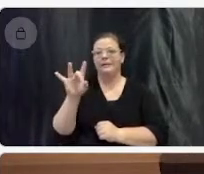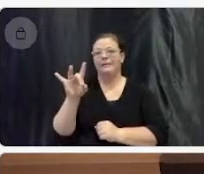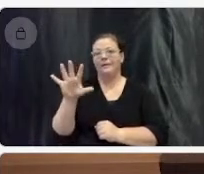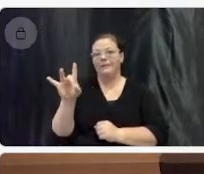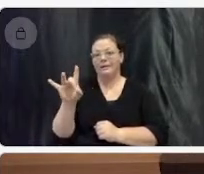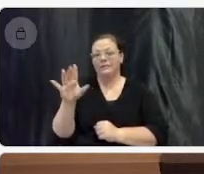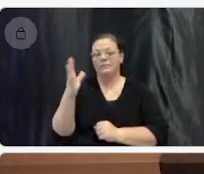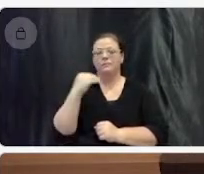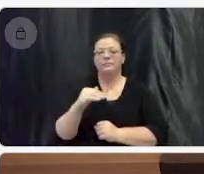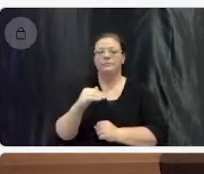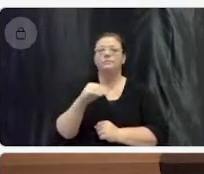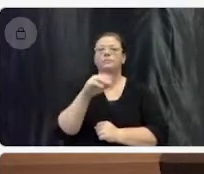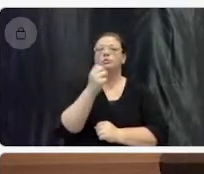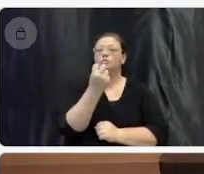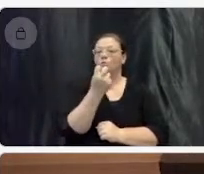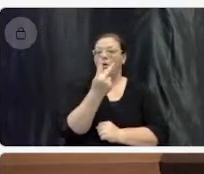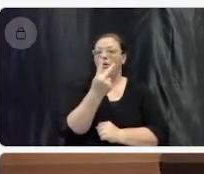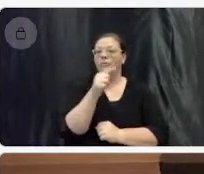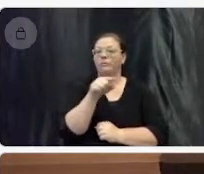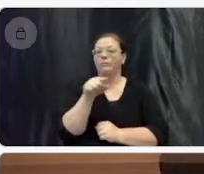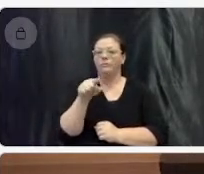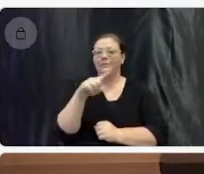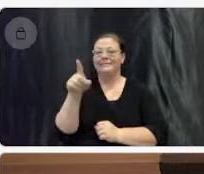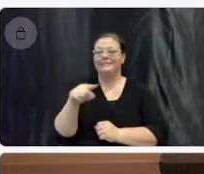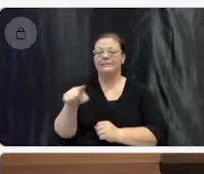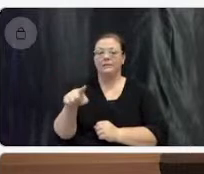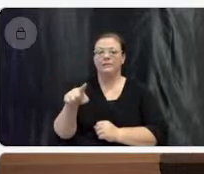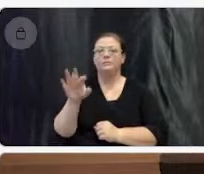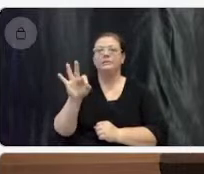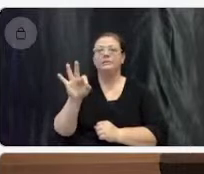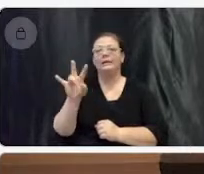Z9858. Item 12,